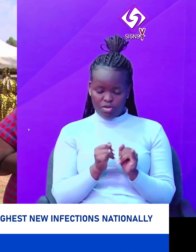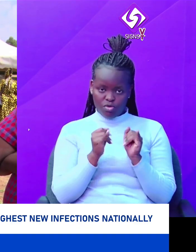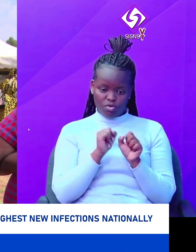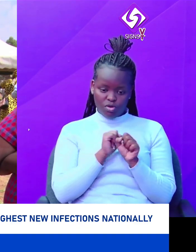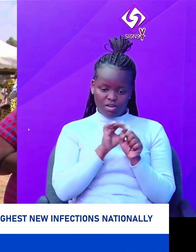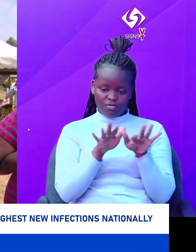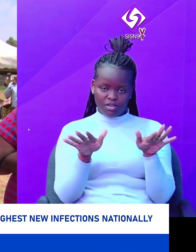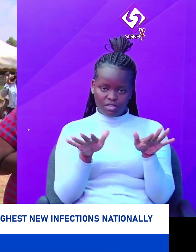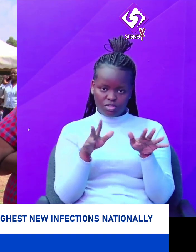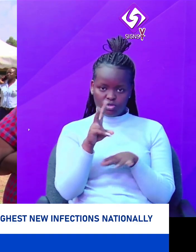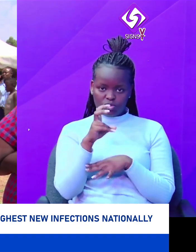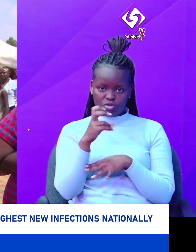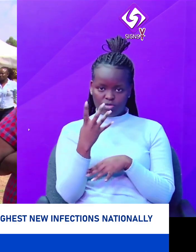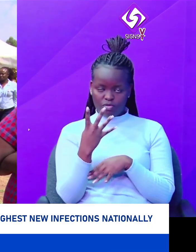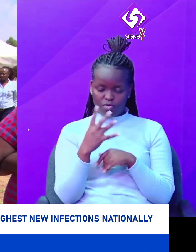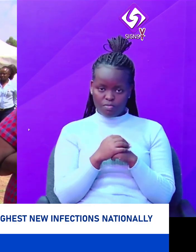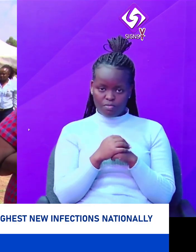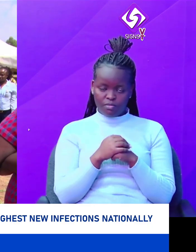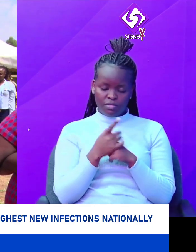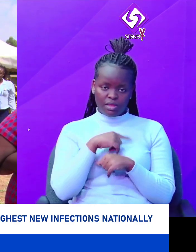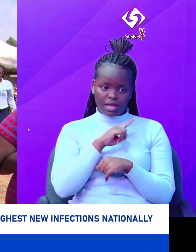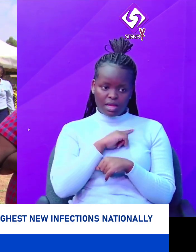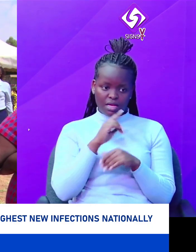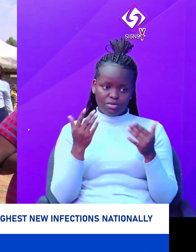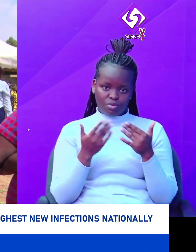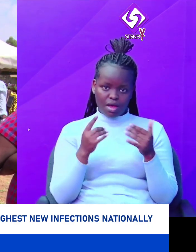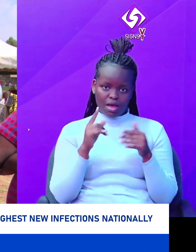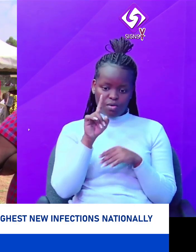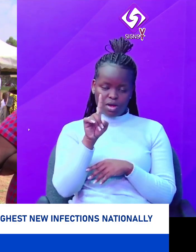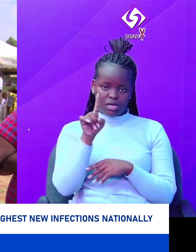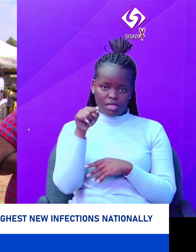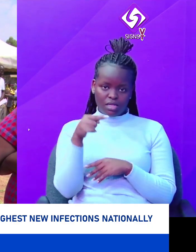at 2024, we were at